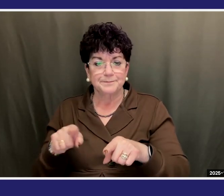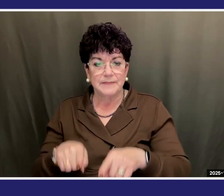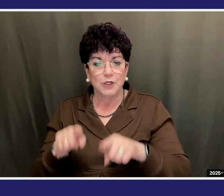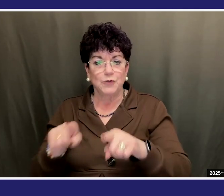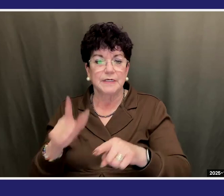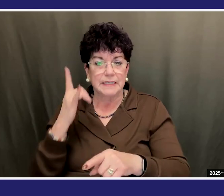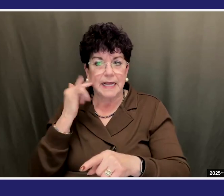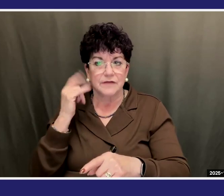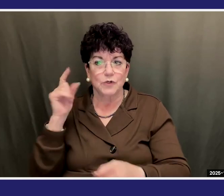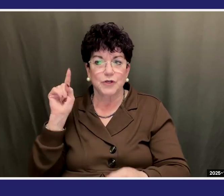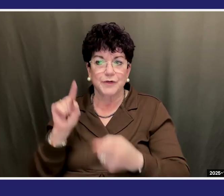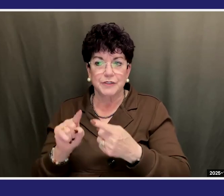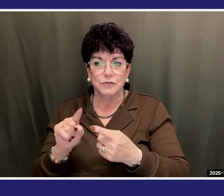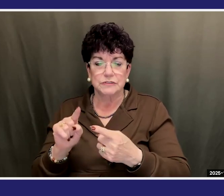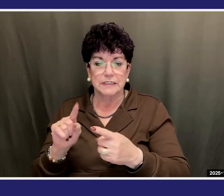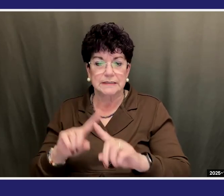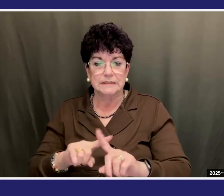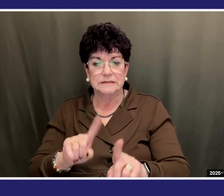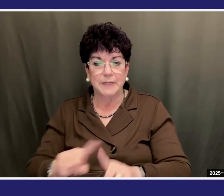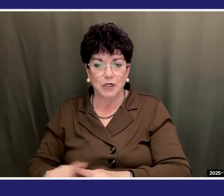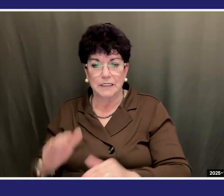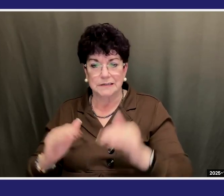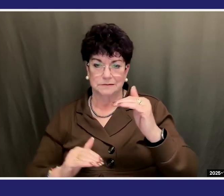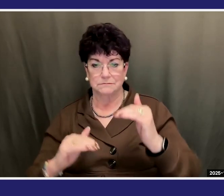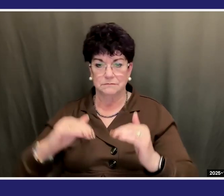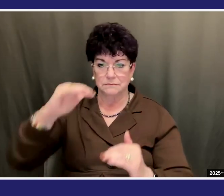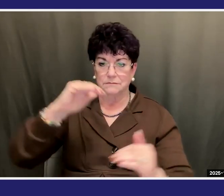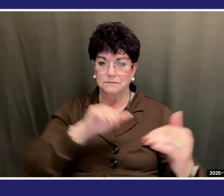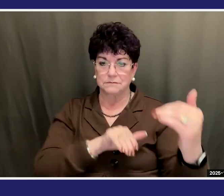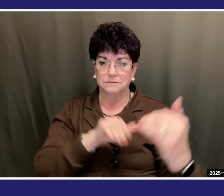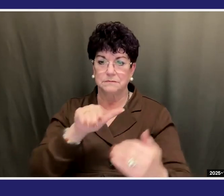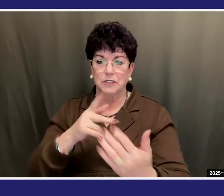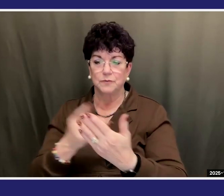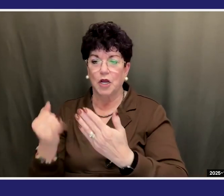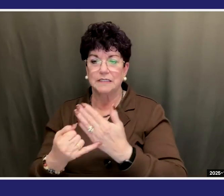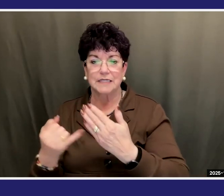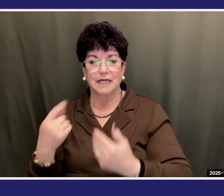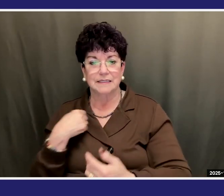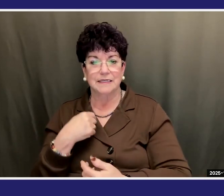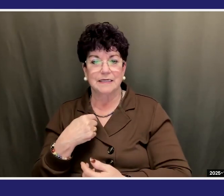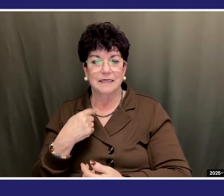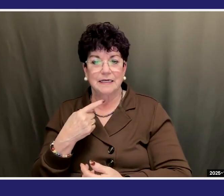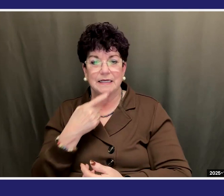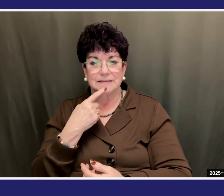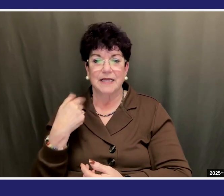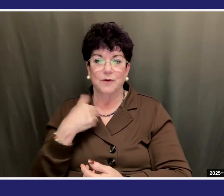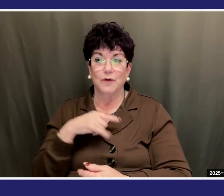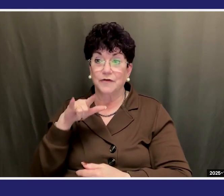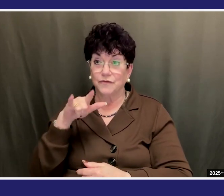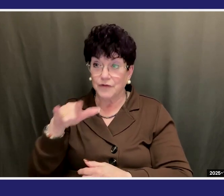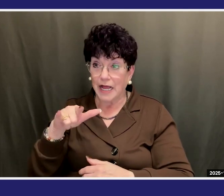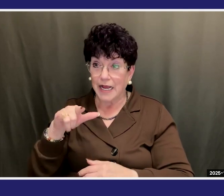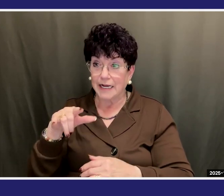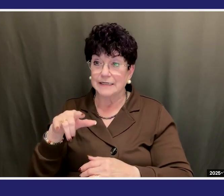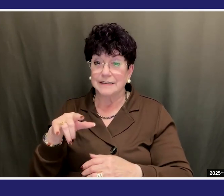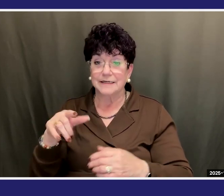California Reducing Disparities Project, they often talked at the beginning that we're flying the plane while we're building it. Well, you're